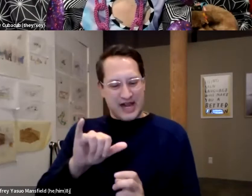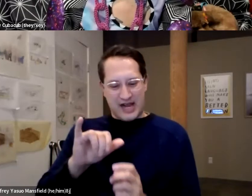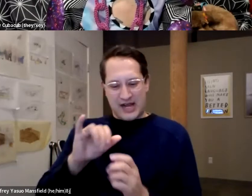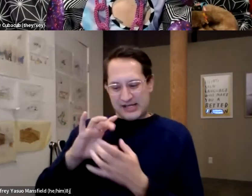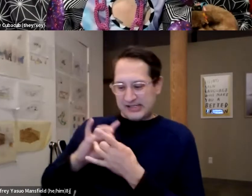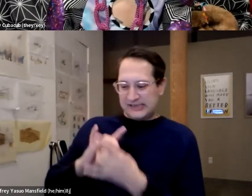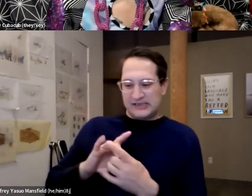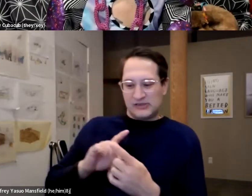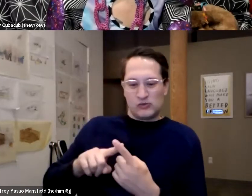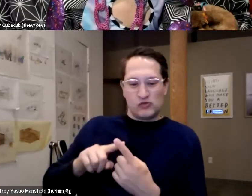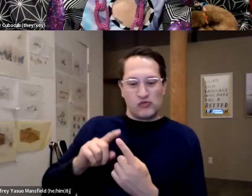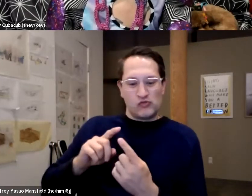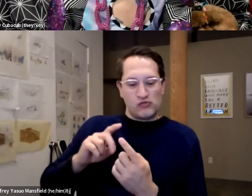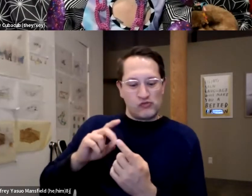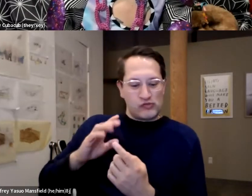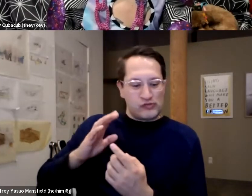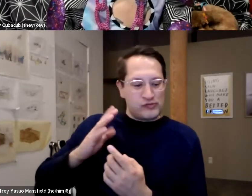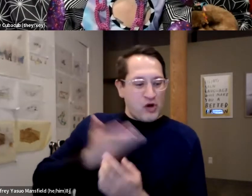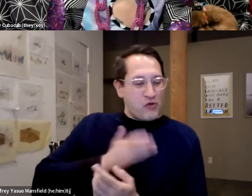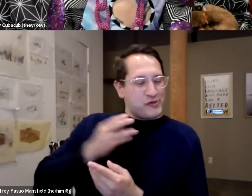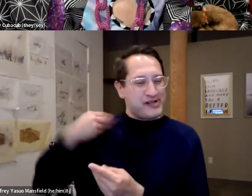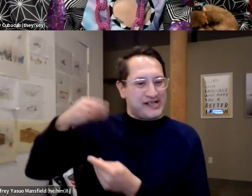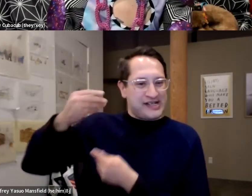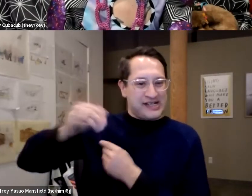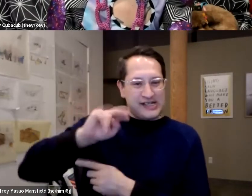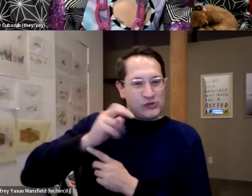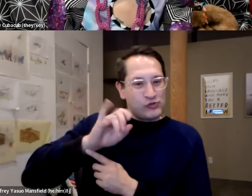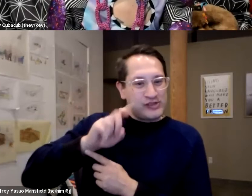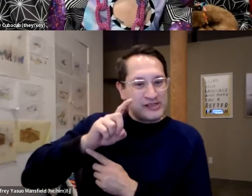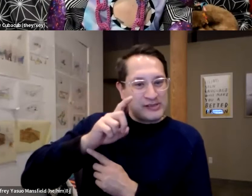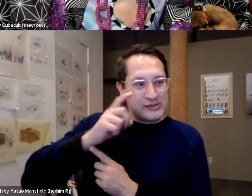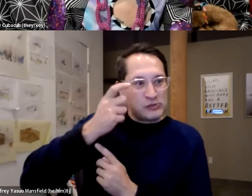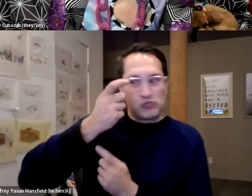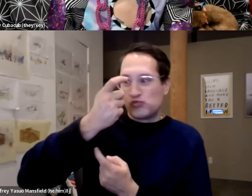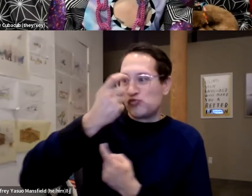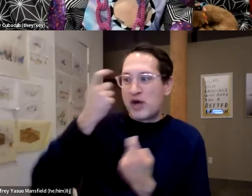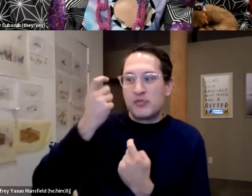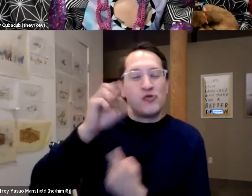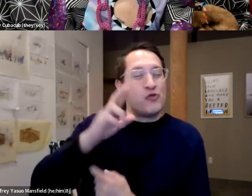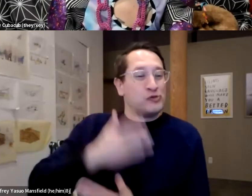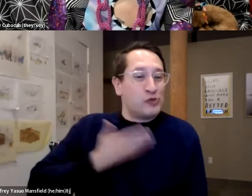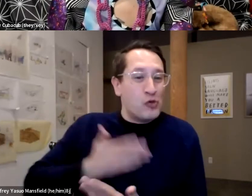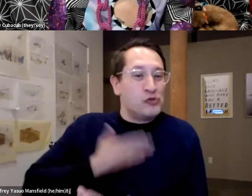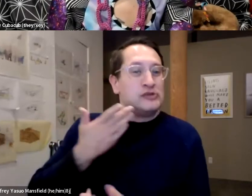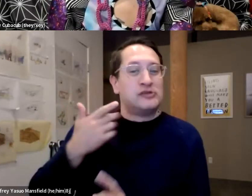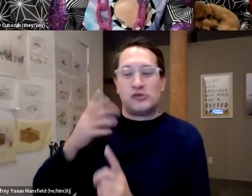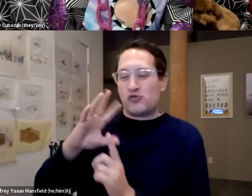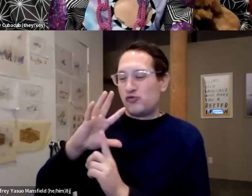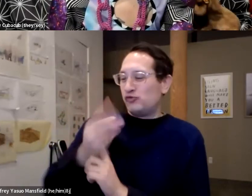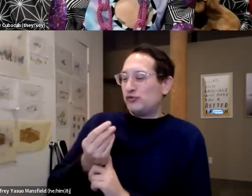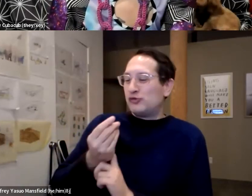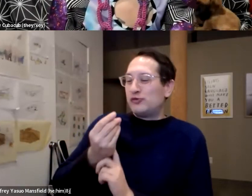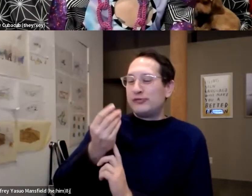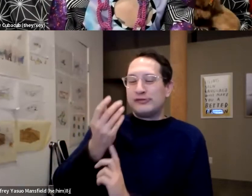so I'm interested in that connection. I'm interested into our inherited trauma